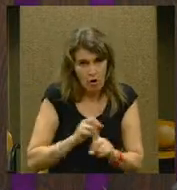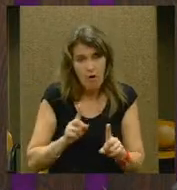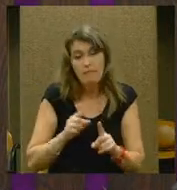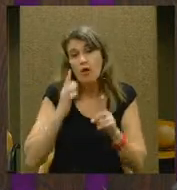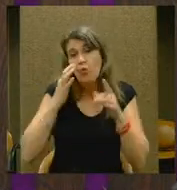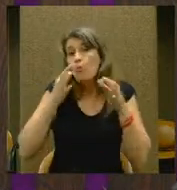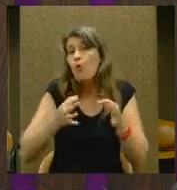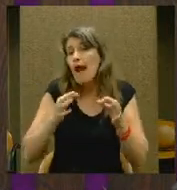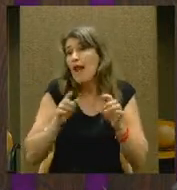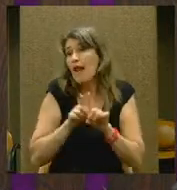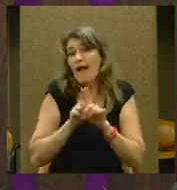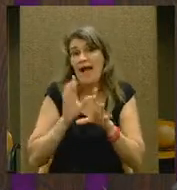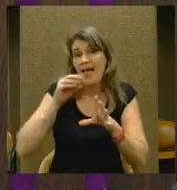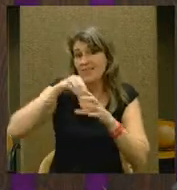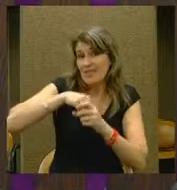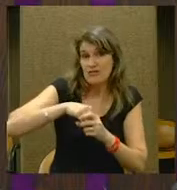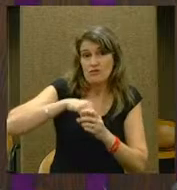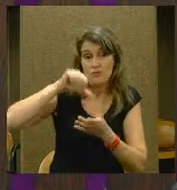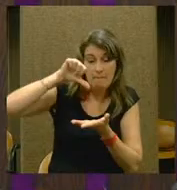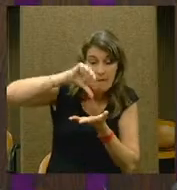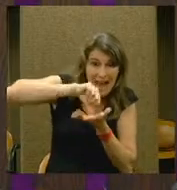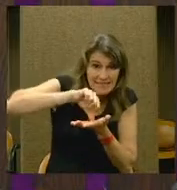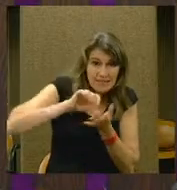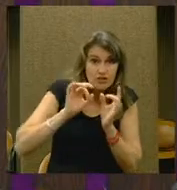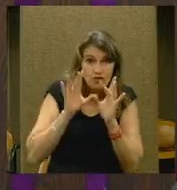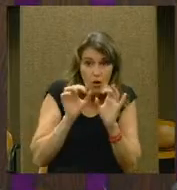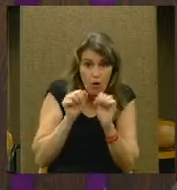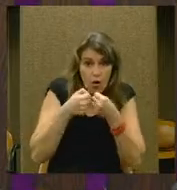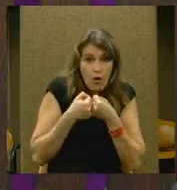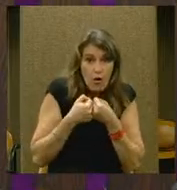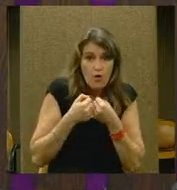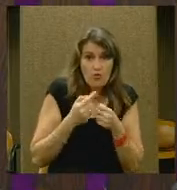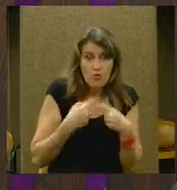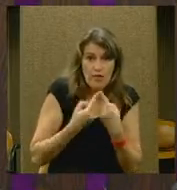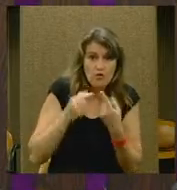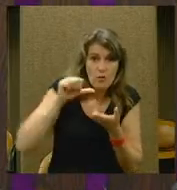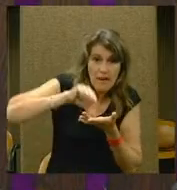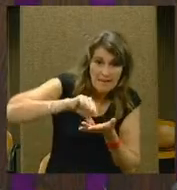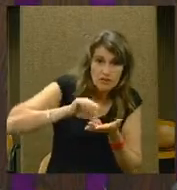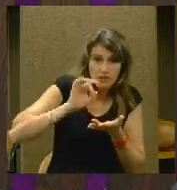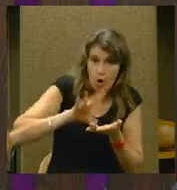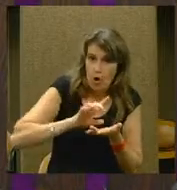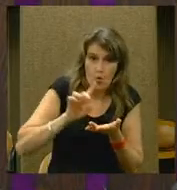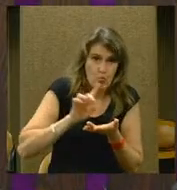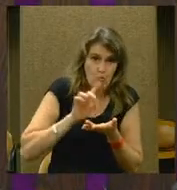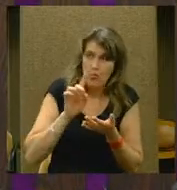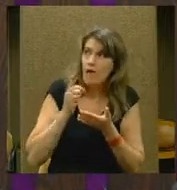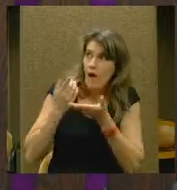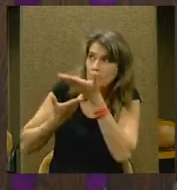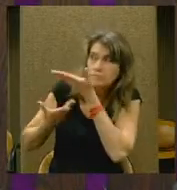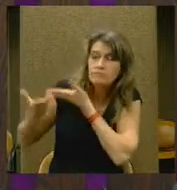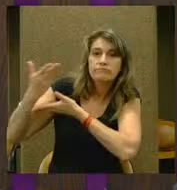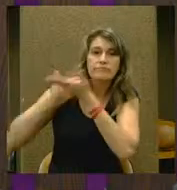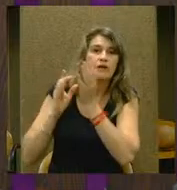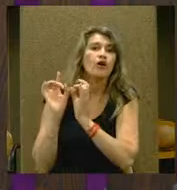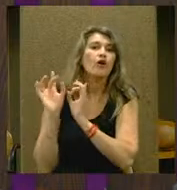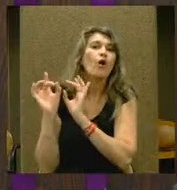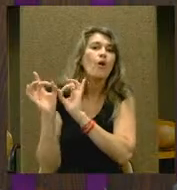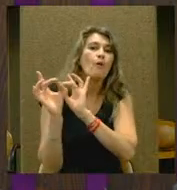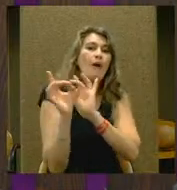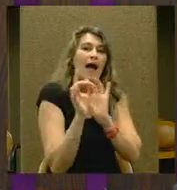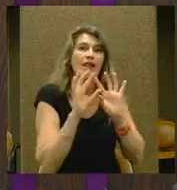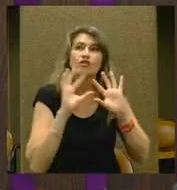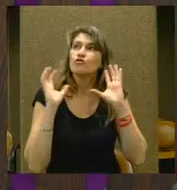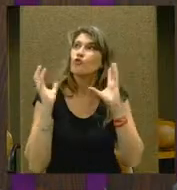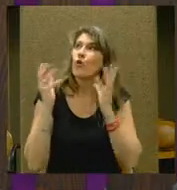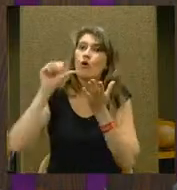for Uruguay, but we know it's a reality across the world. So we have to think about, we cannot think